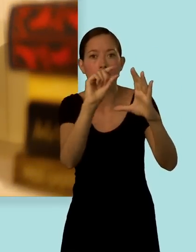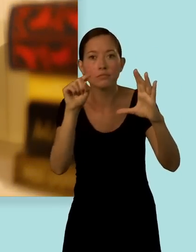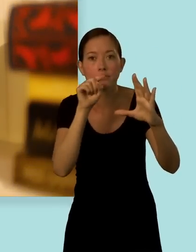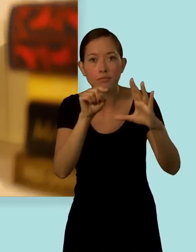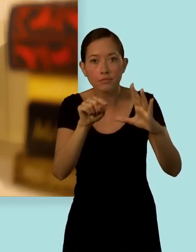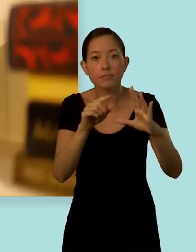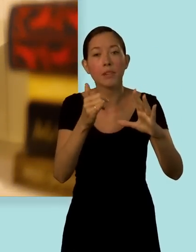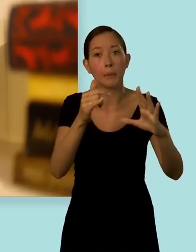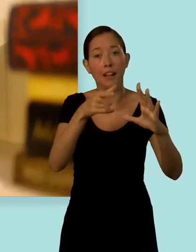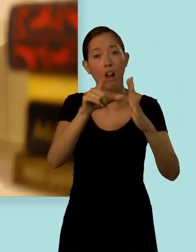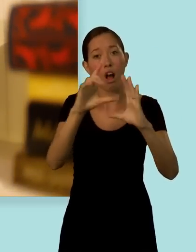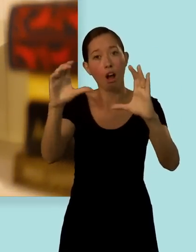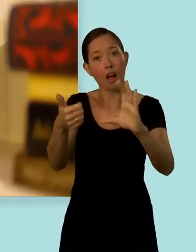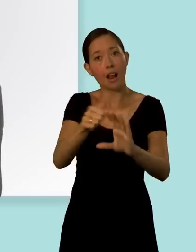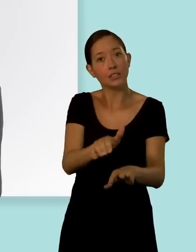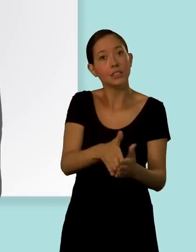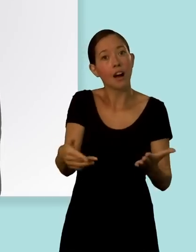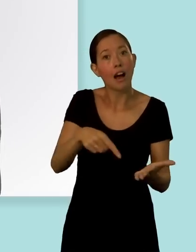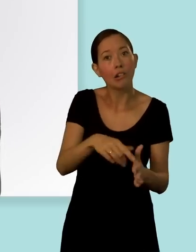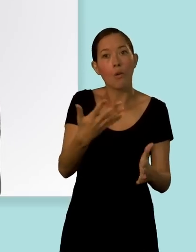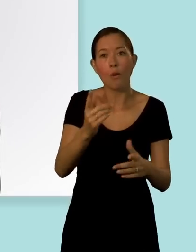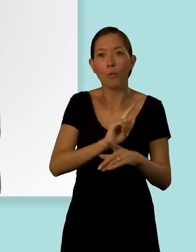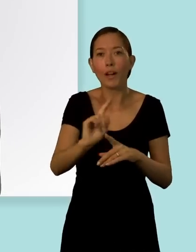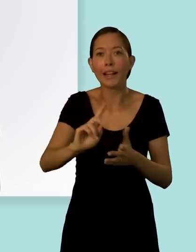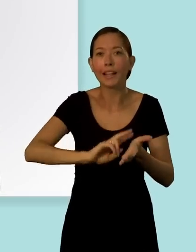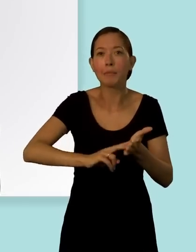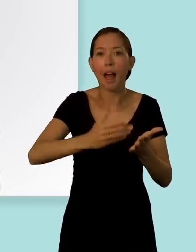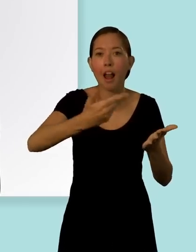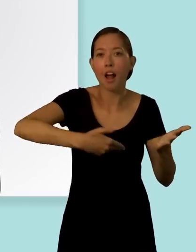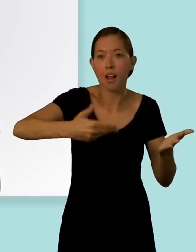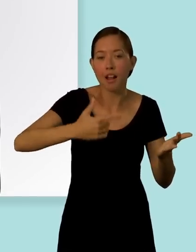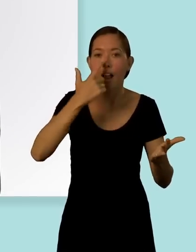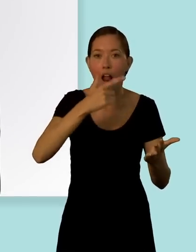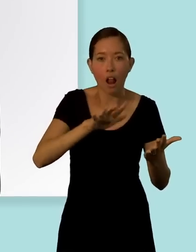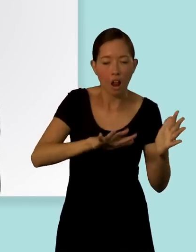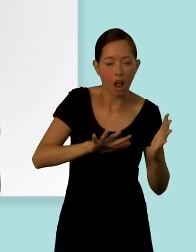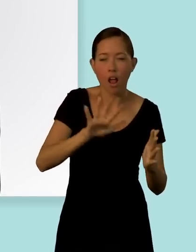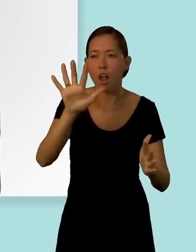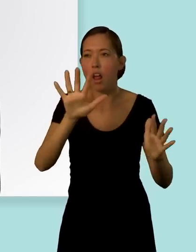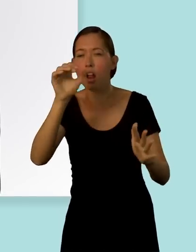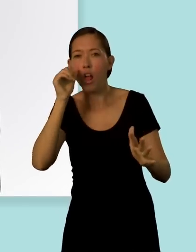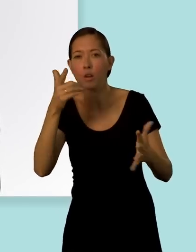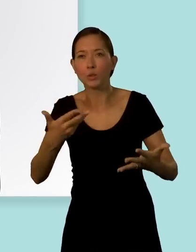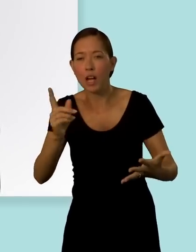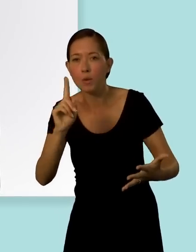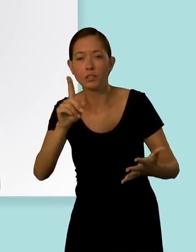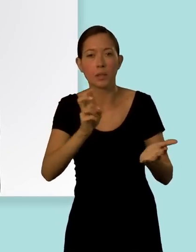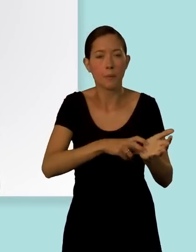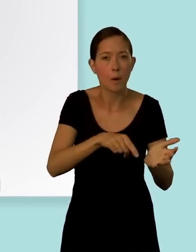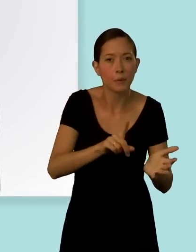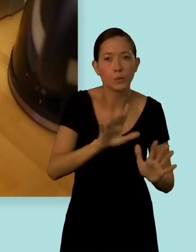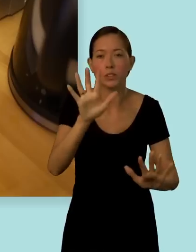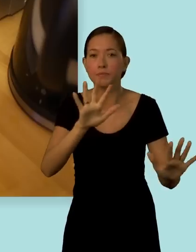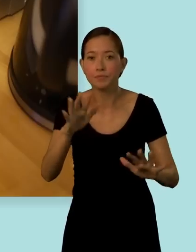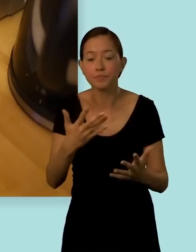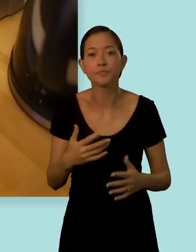week. Keeping one of these clocks next to the diary or weekly planner can help you orientate yourself when checking